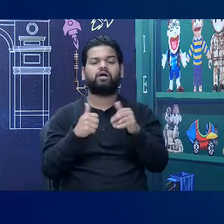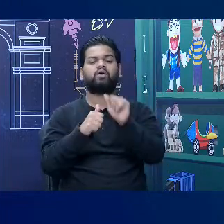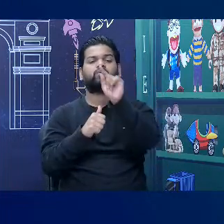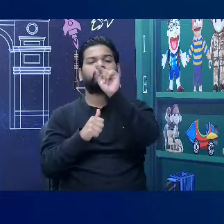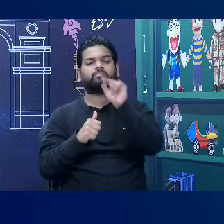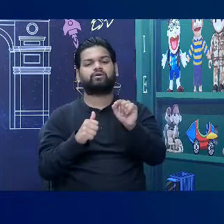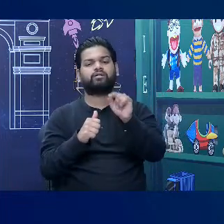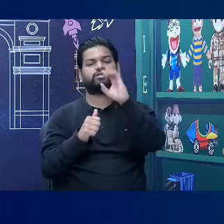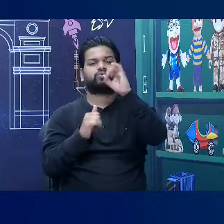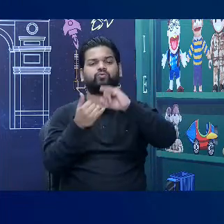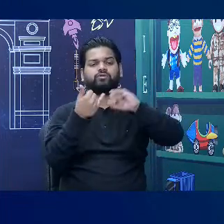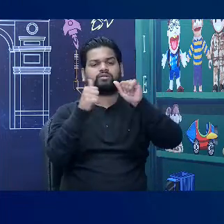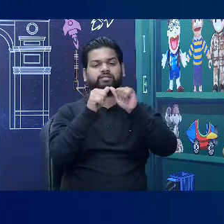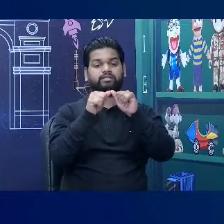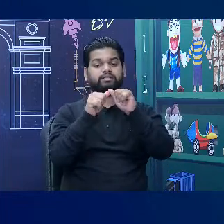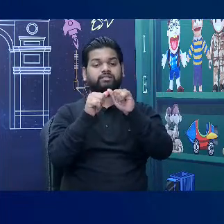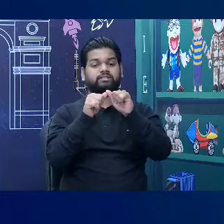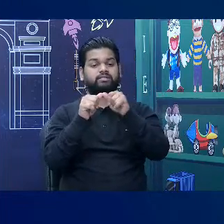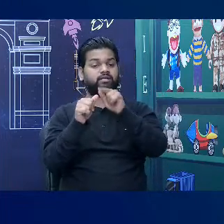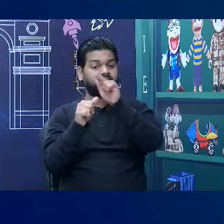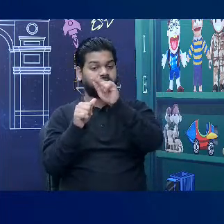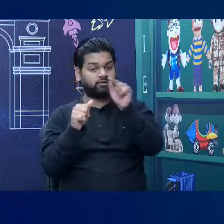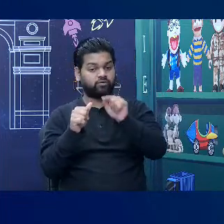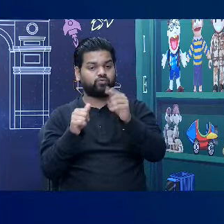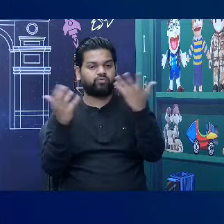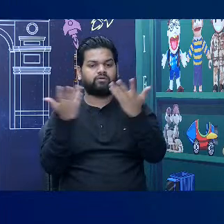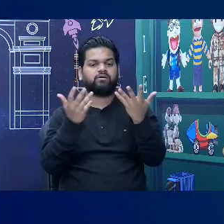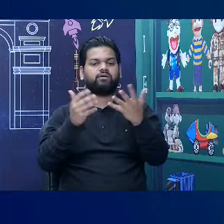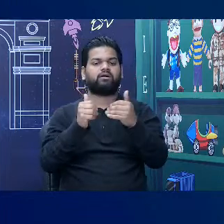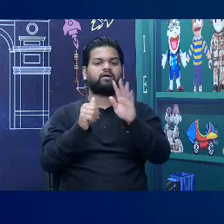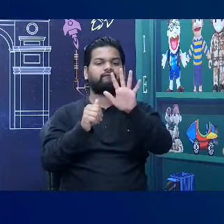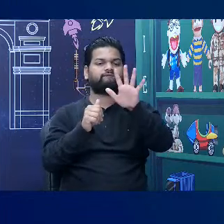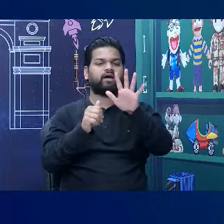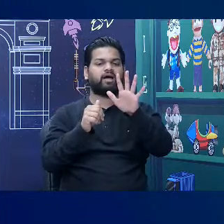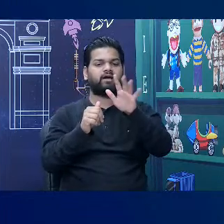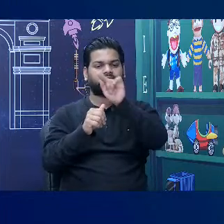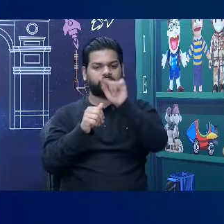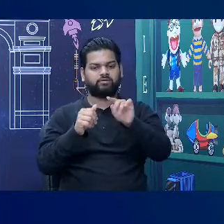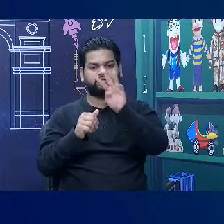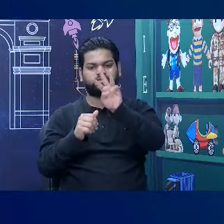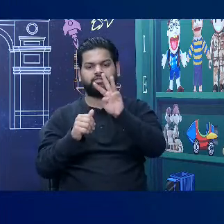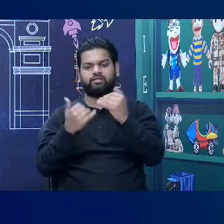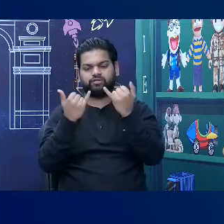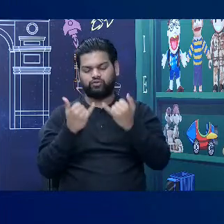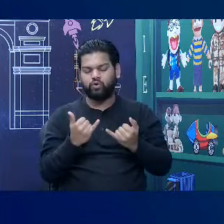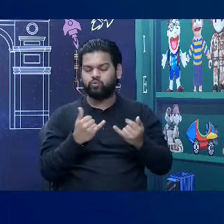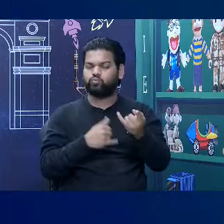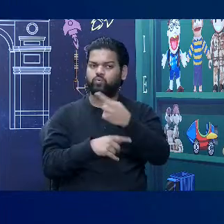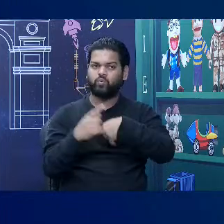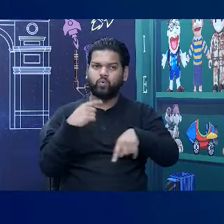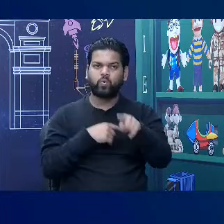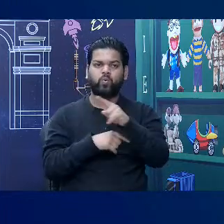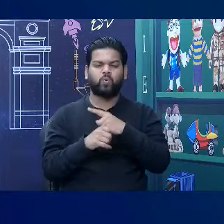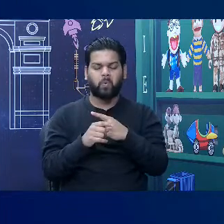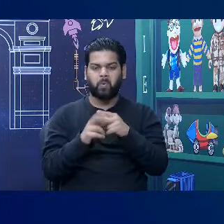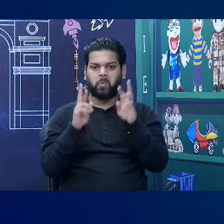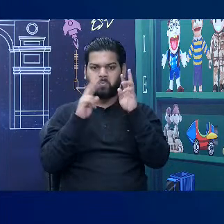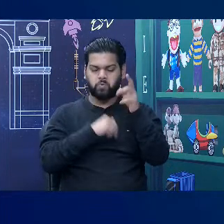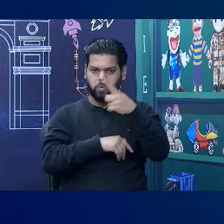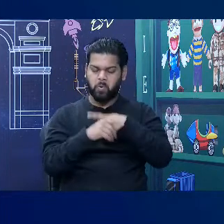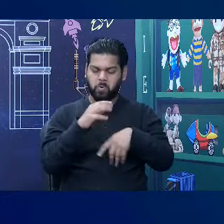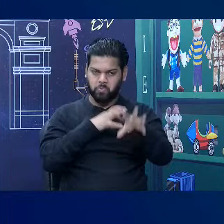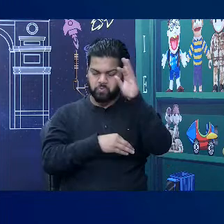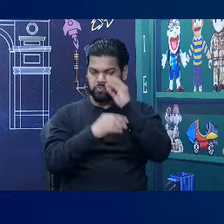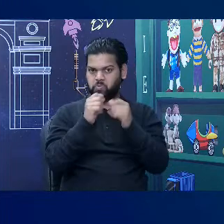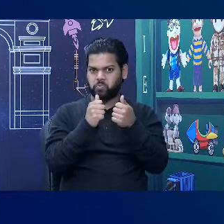Okay. Now I hope you have understood, children. You must practice this question and I will be giving you some questions for homework also. You can